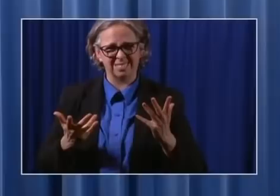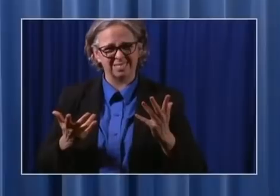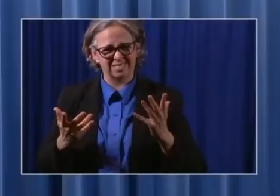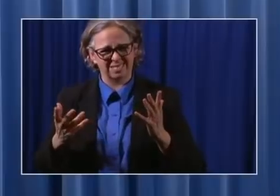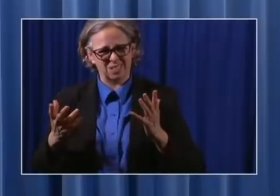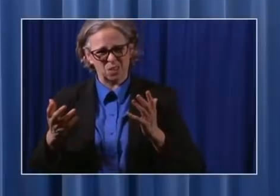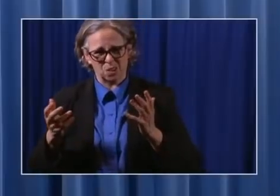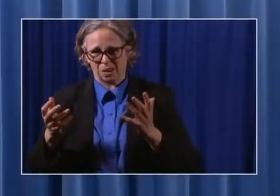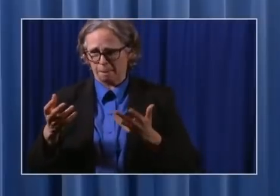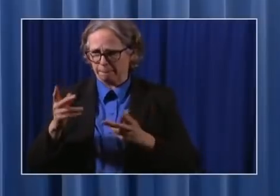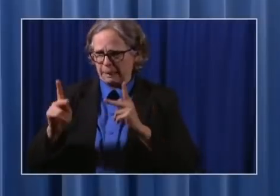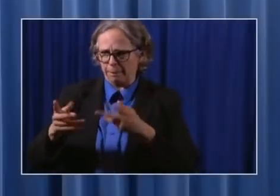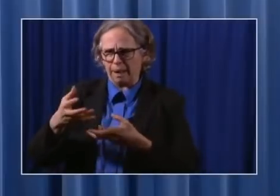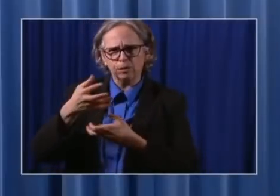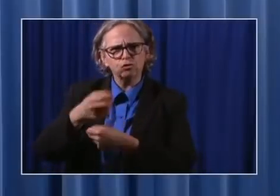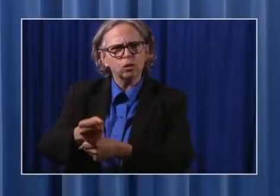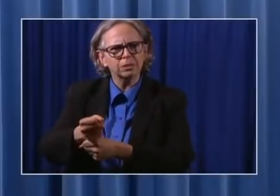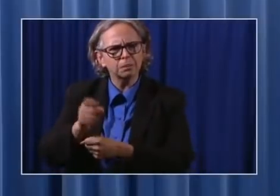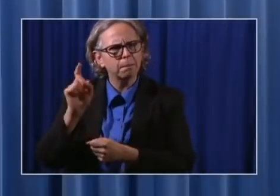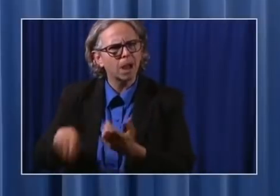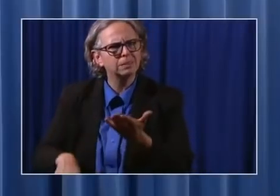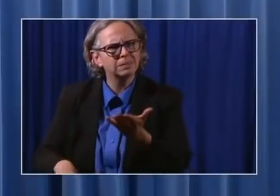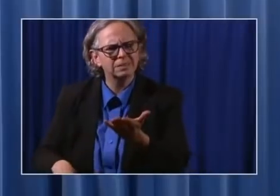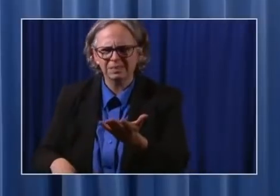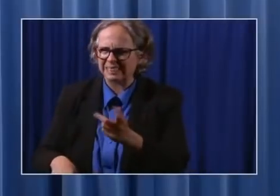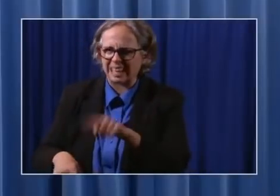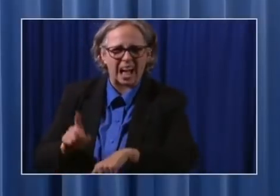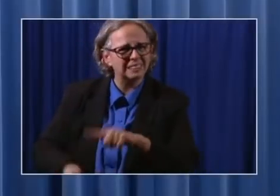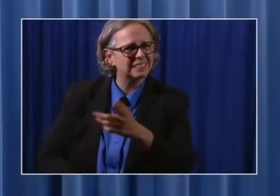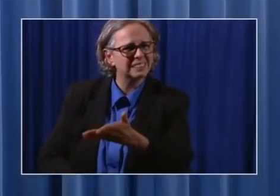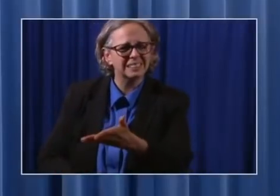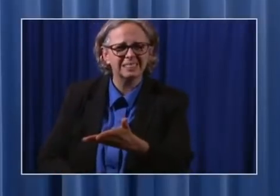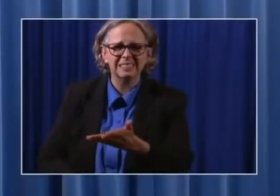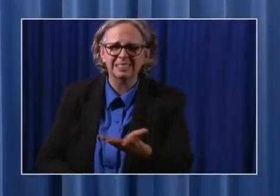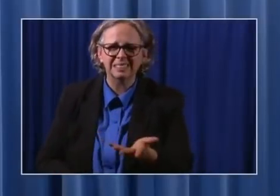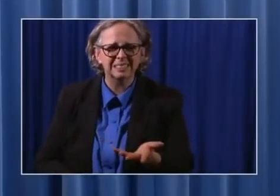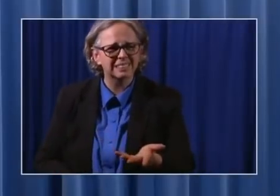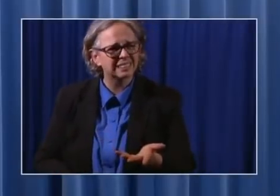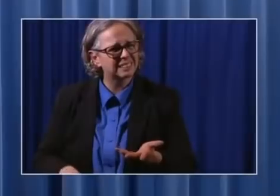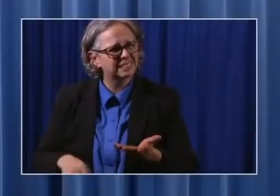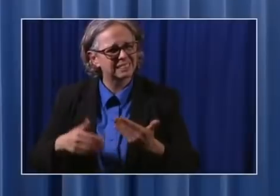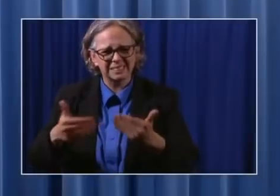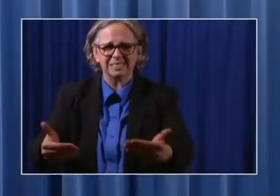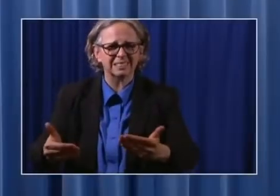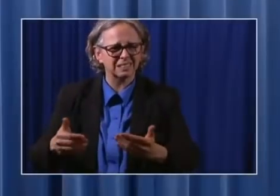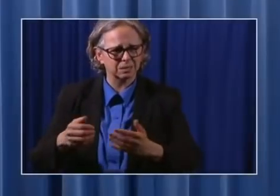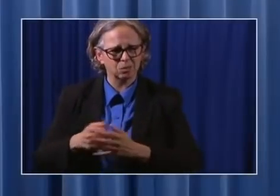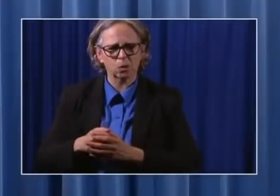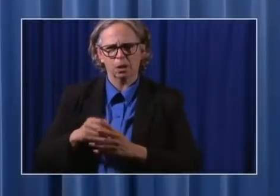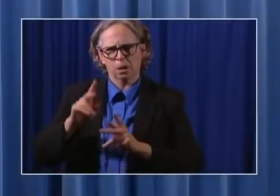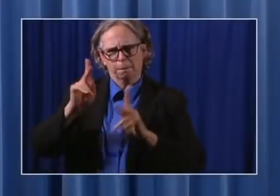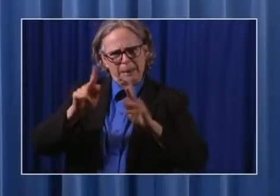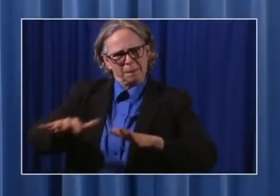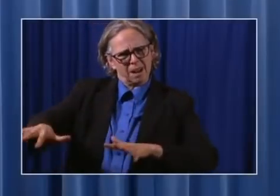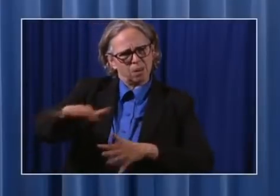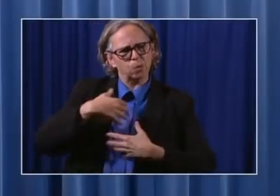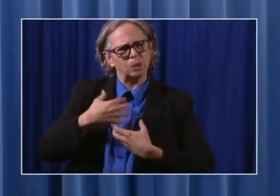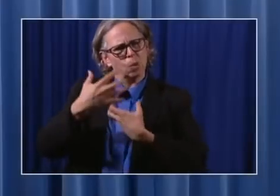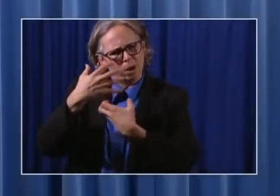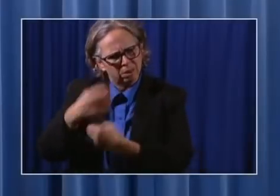thing that exists is public trust. The public's trust has to have